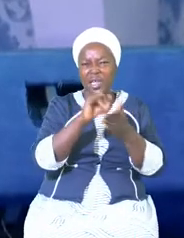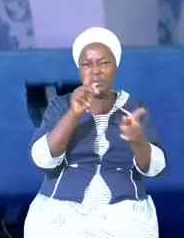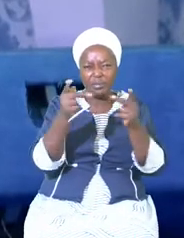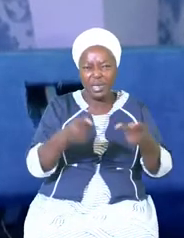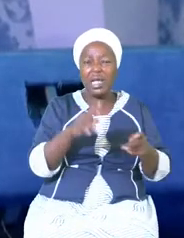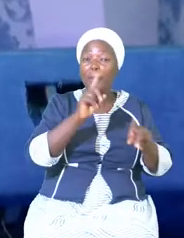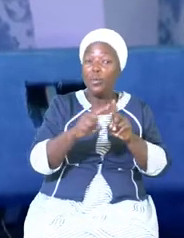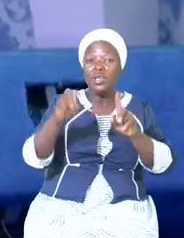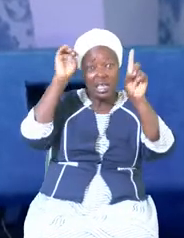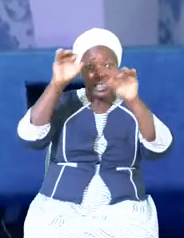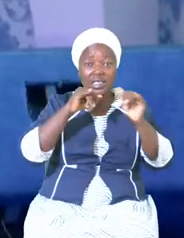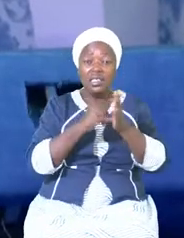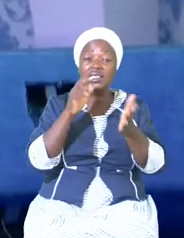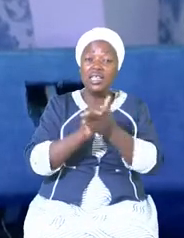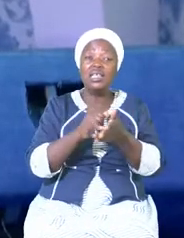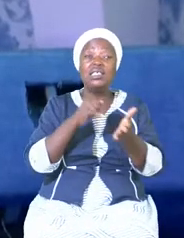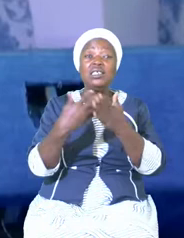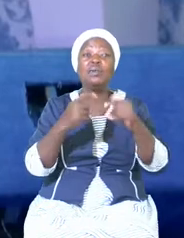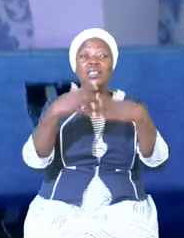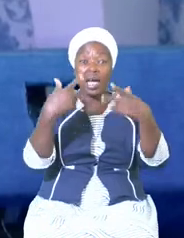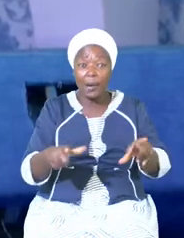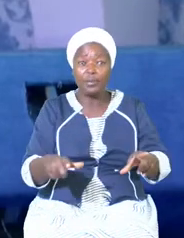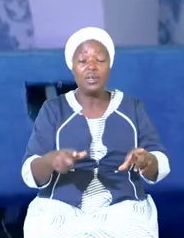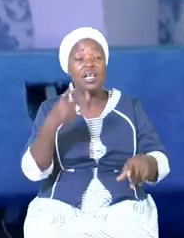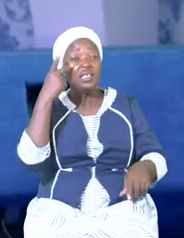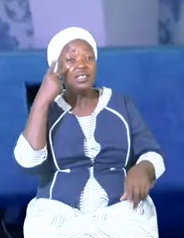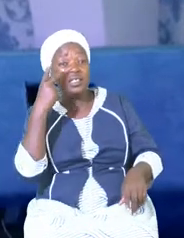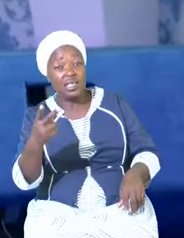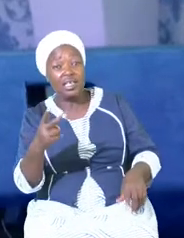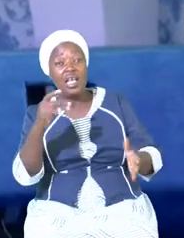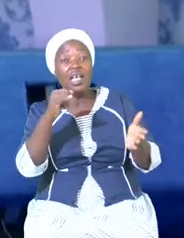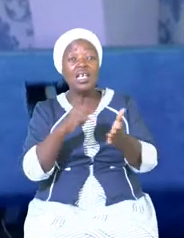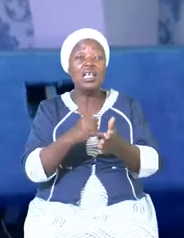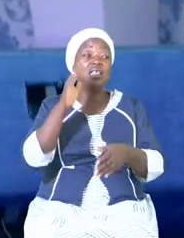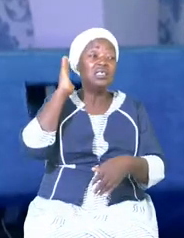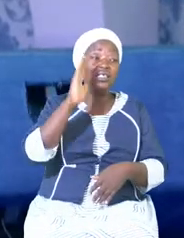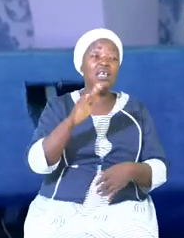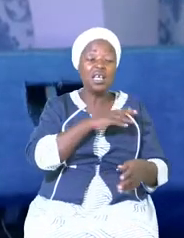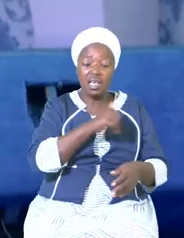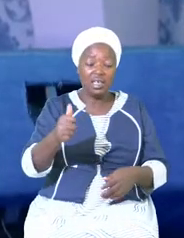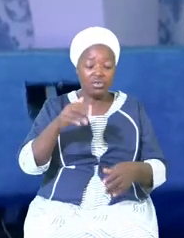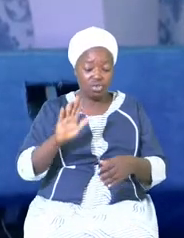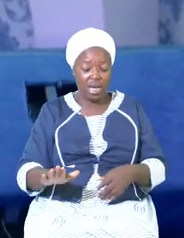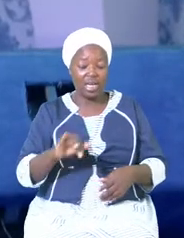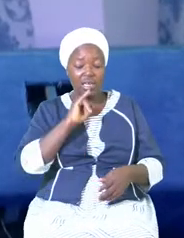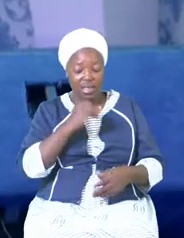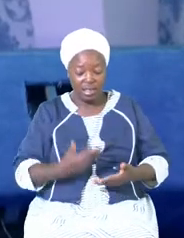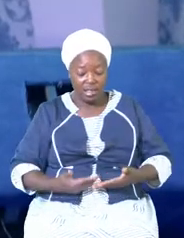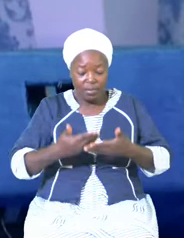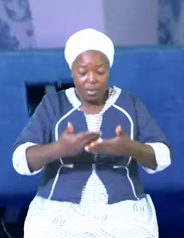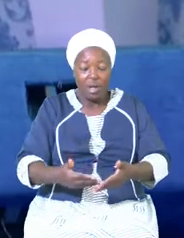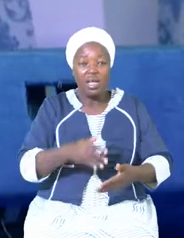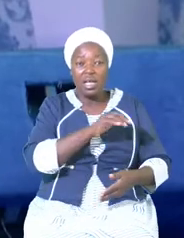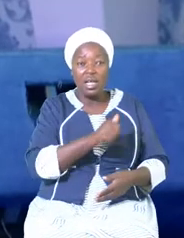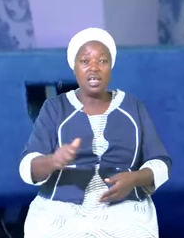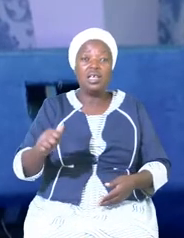it might be fulfilled. Behold, a child is born. Behold, a son is given.